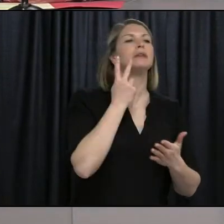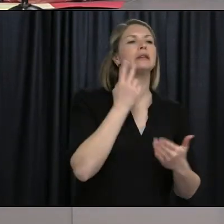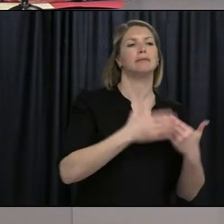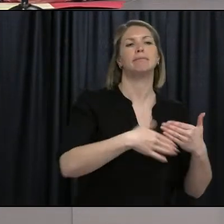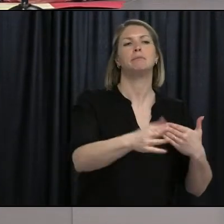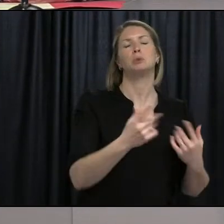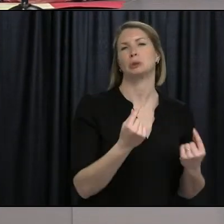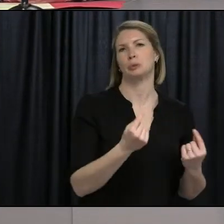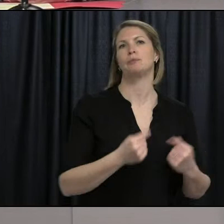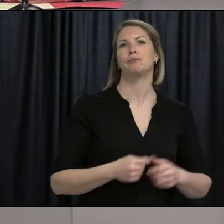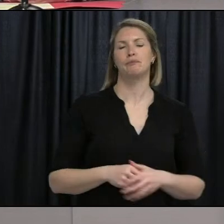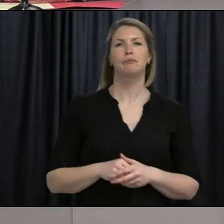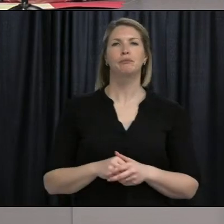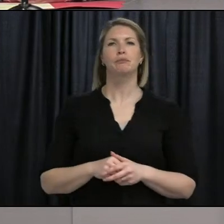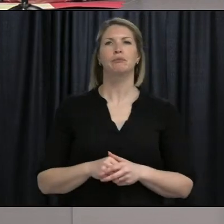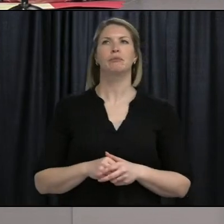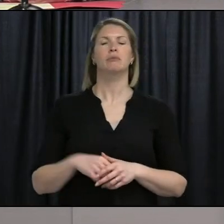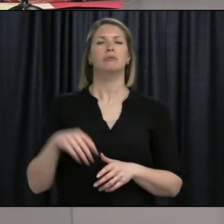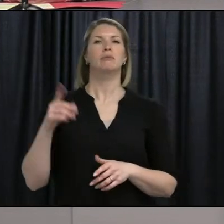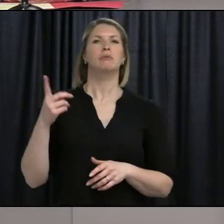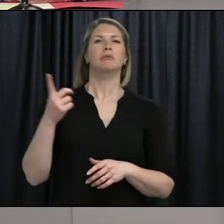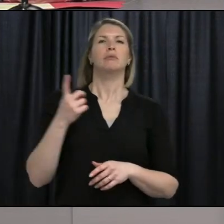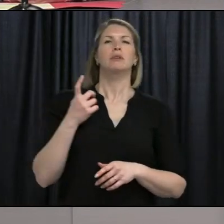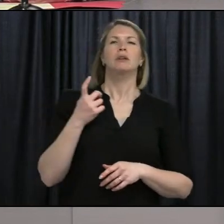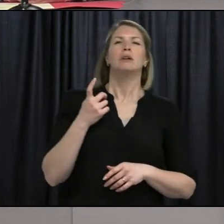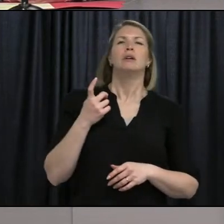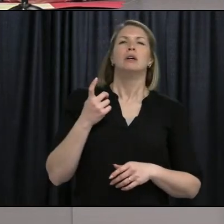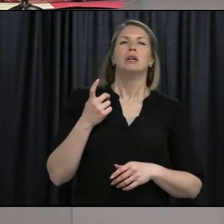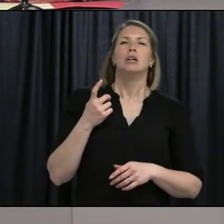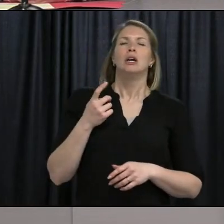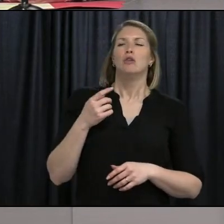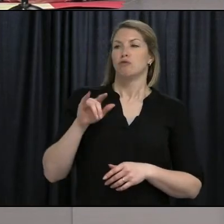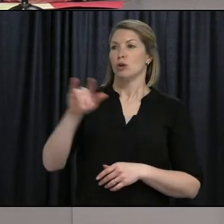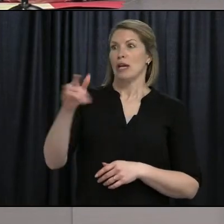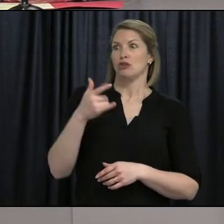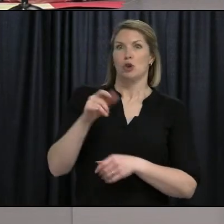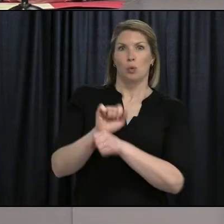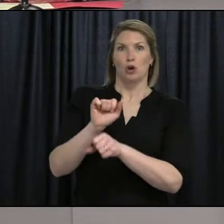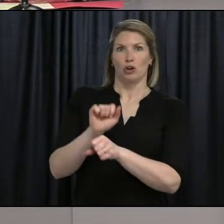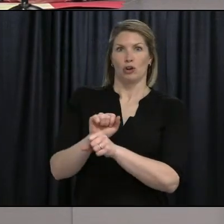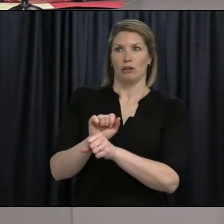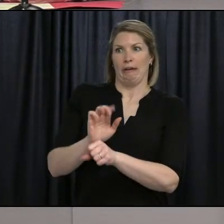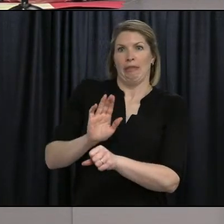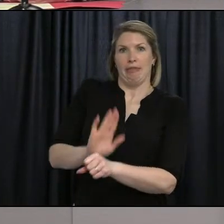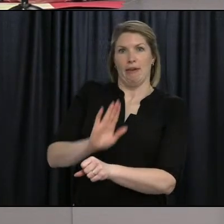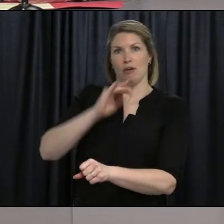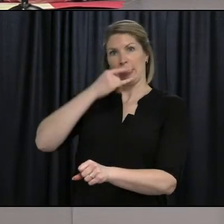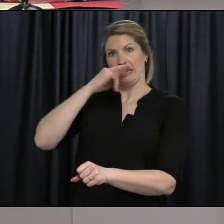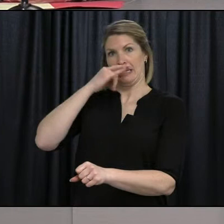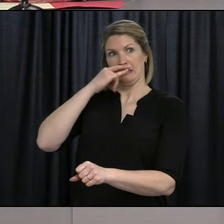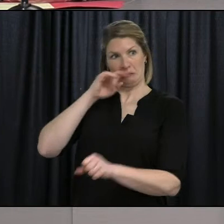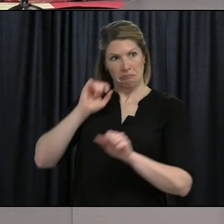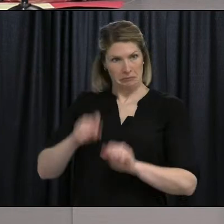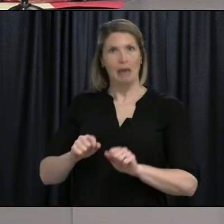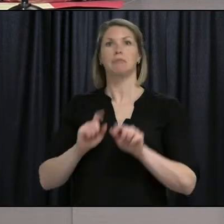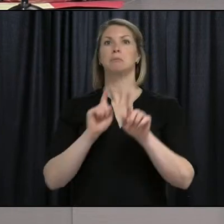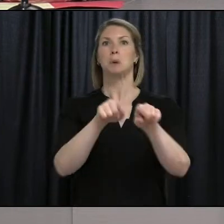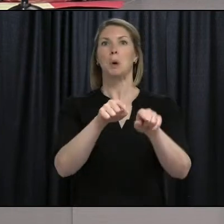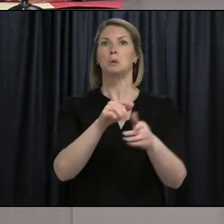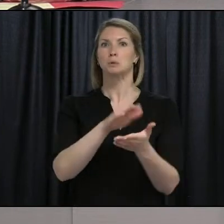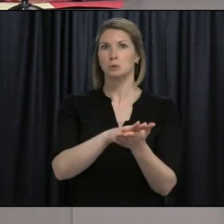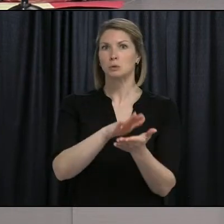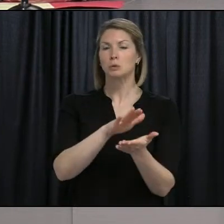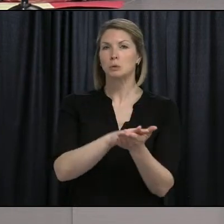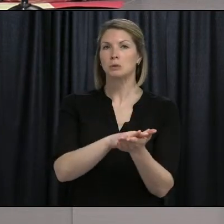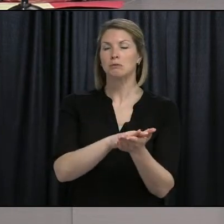Children of rotational workers are still able to go to school even when they might have a family member isolating, and they do their 3-test